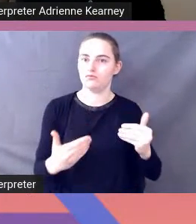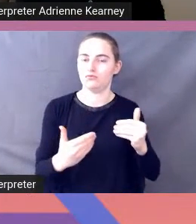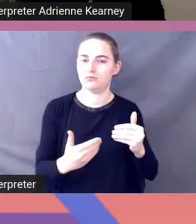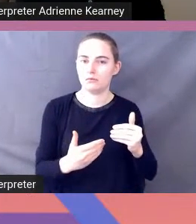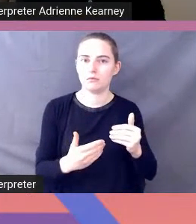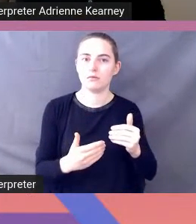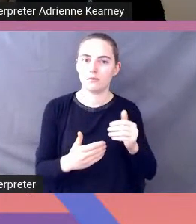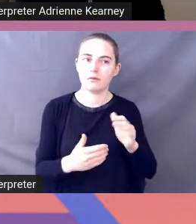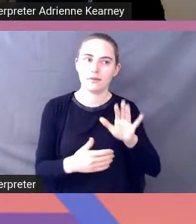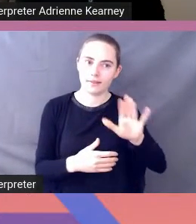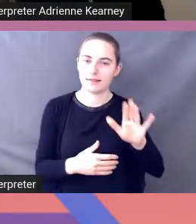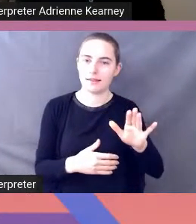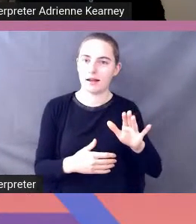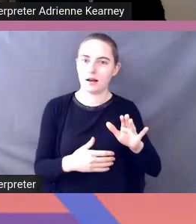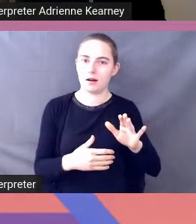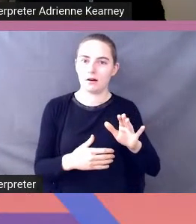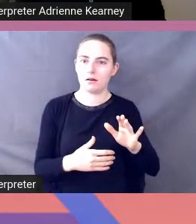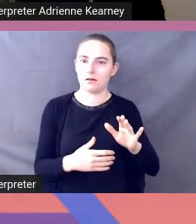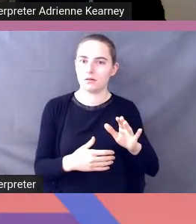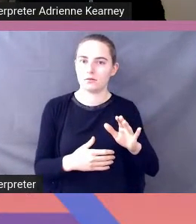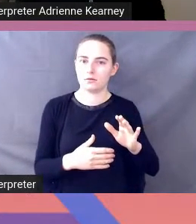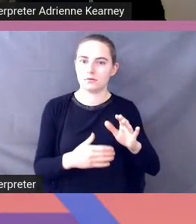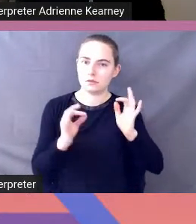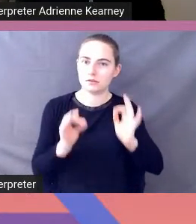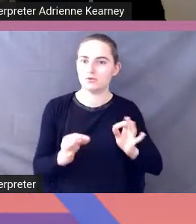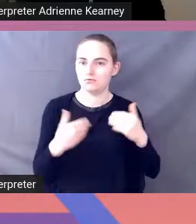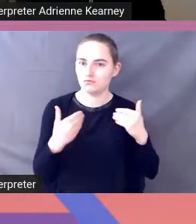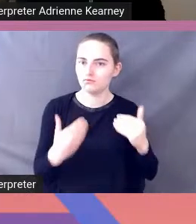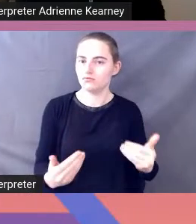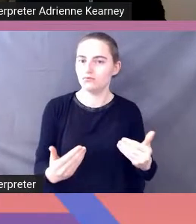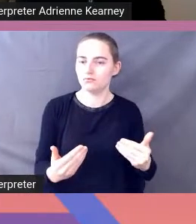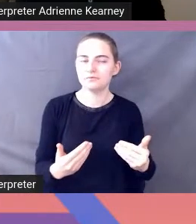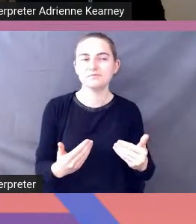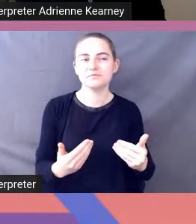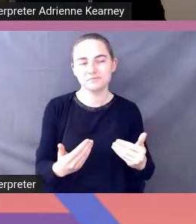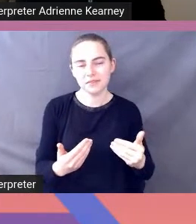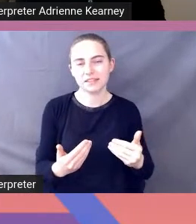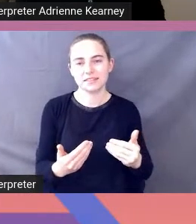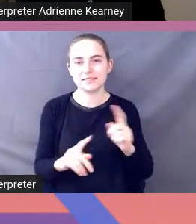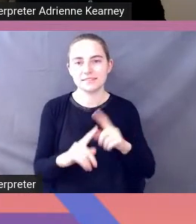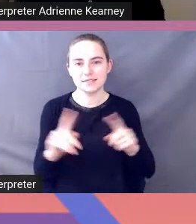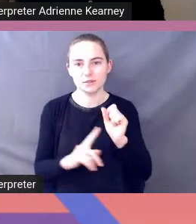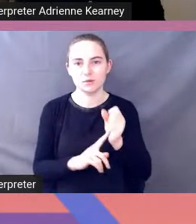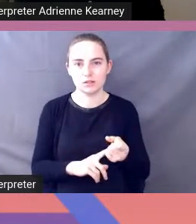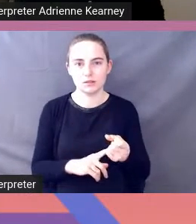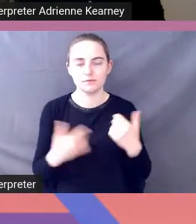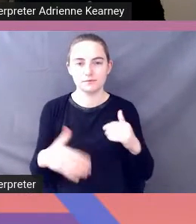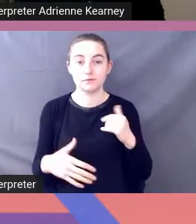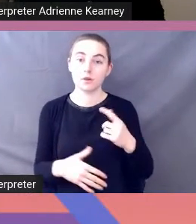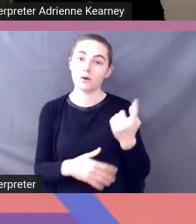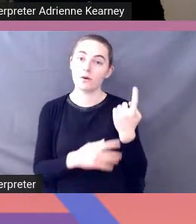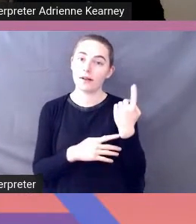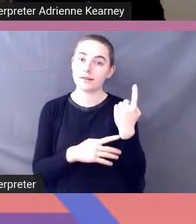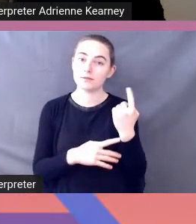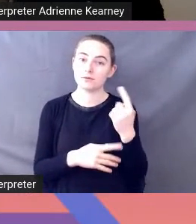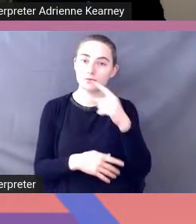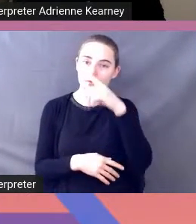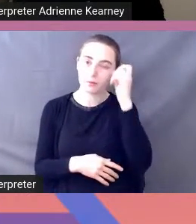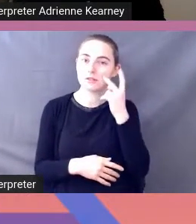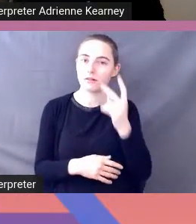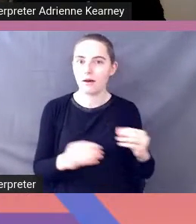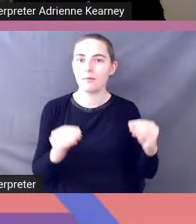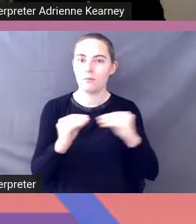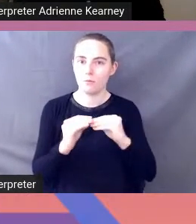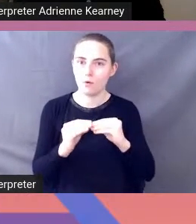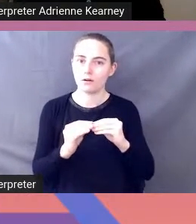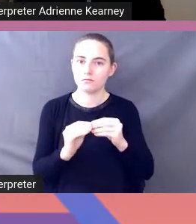this summer, and we saw a lot of artists come together to kind of share their stories and be able to educate people through their art and what they do.